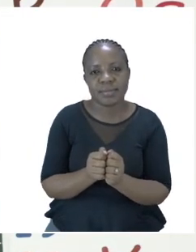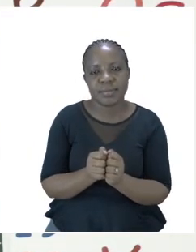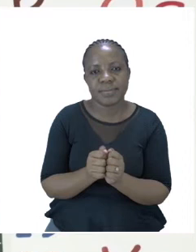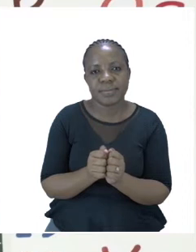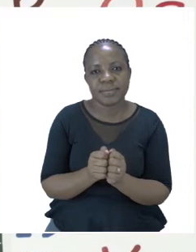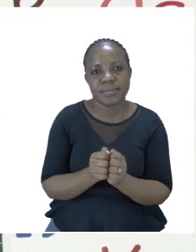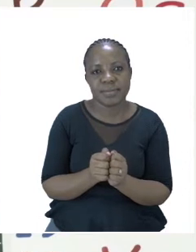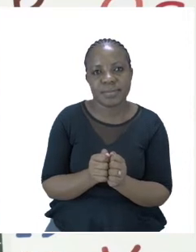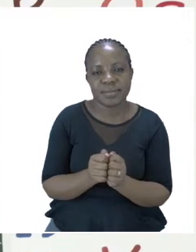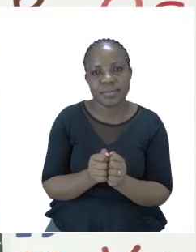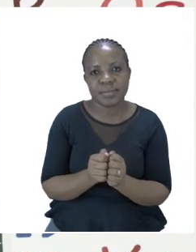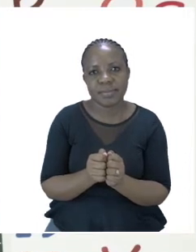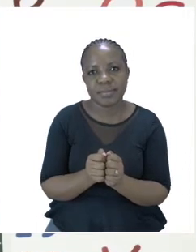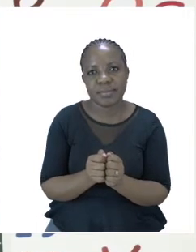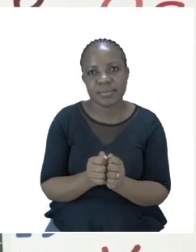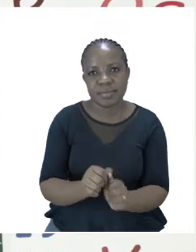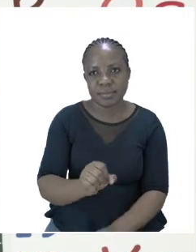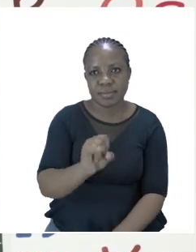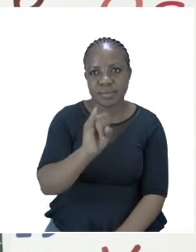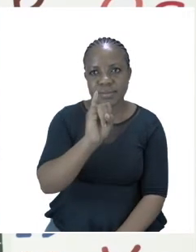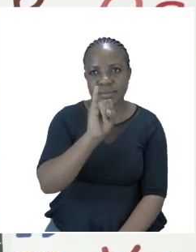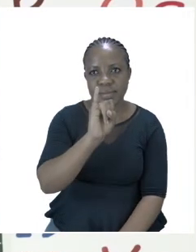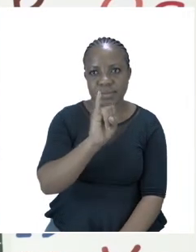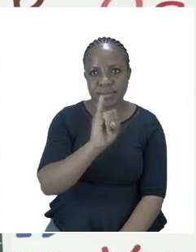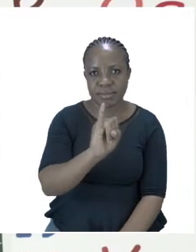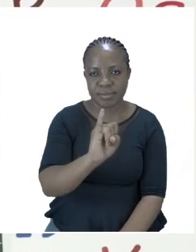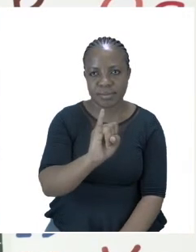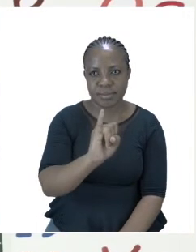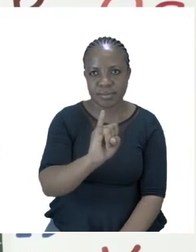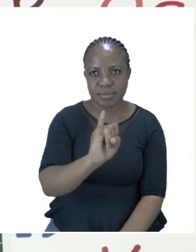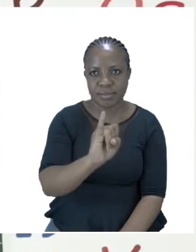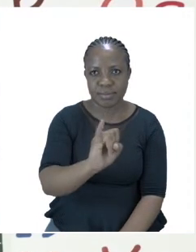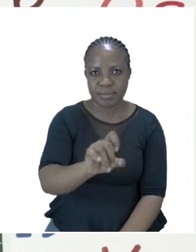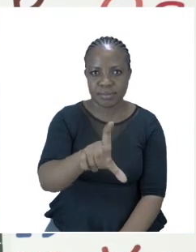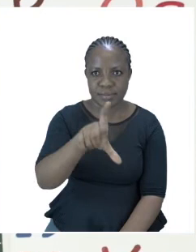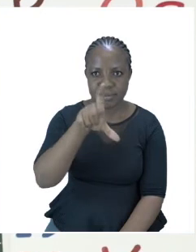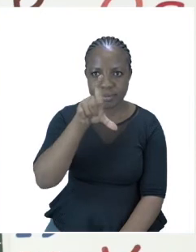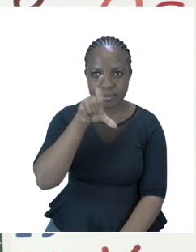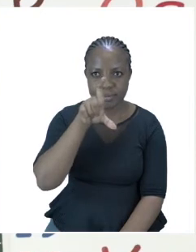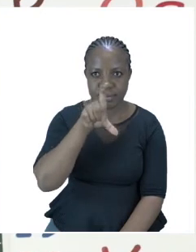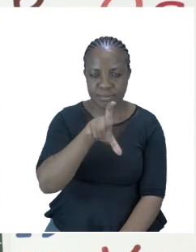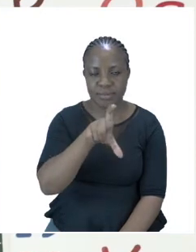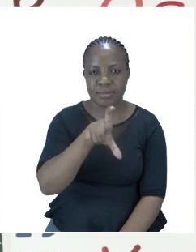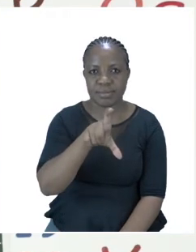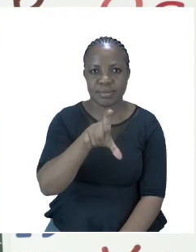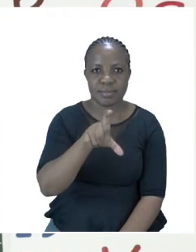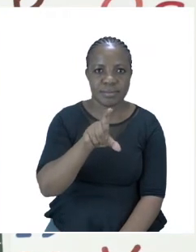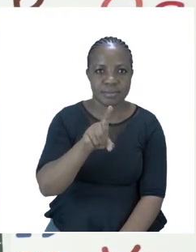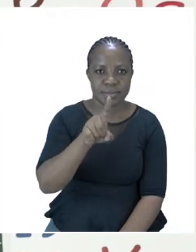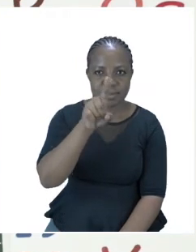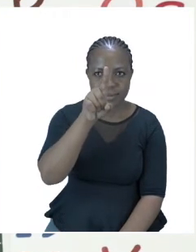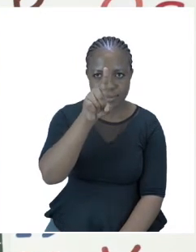letter. We have I. Now I, capital letter I, goes